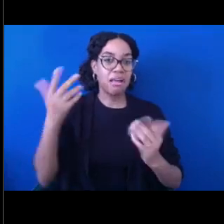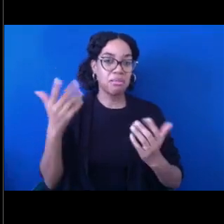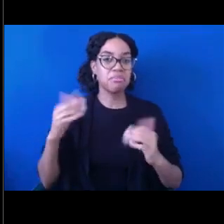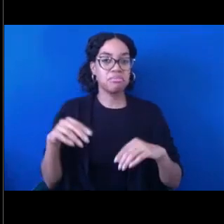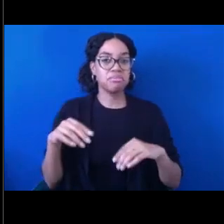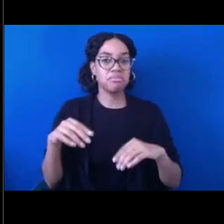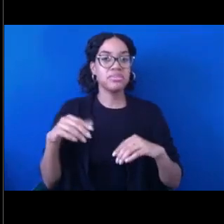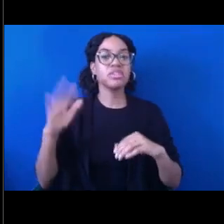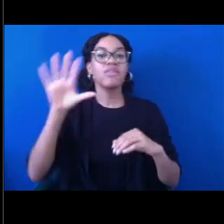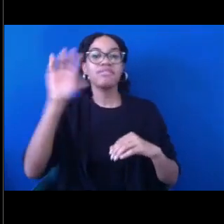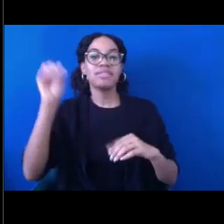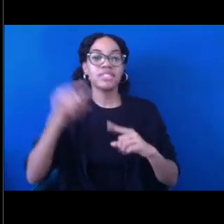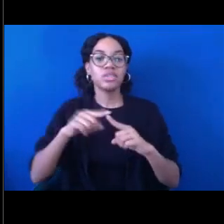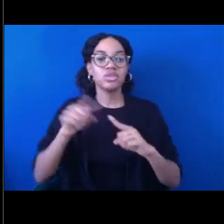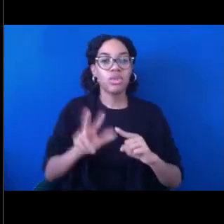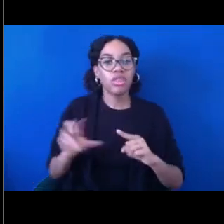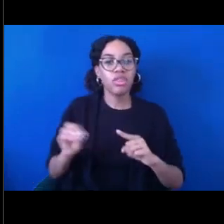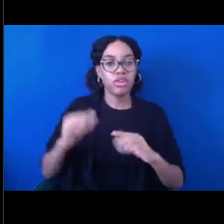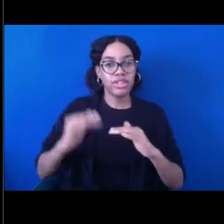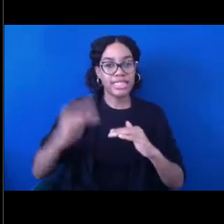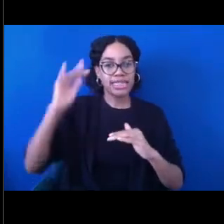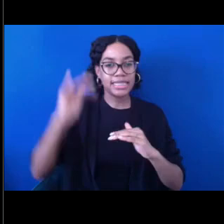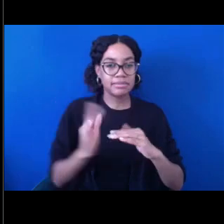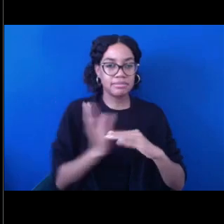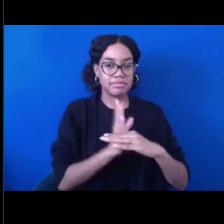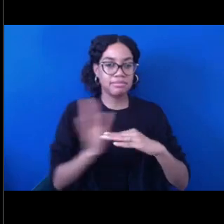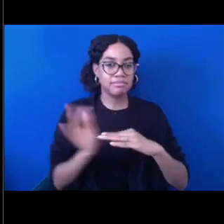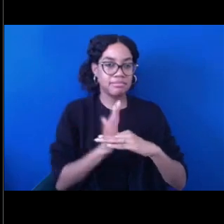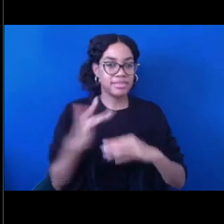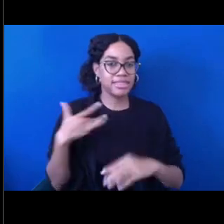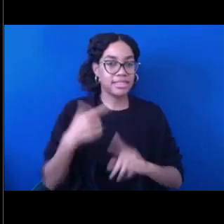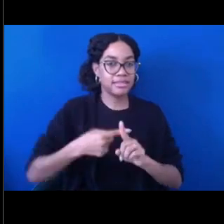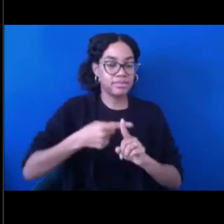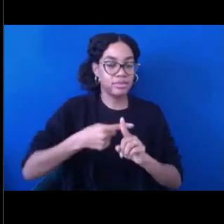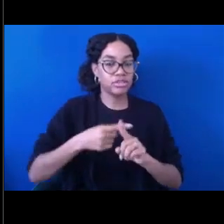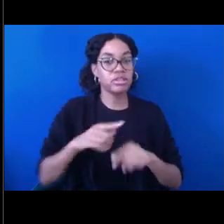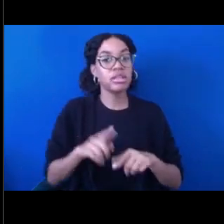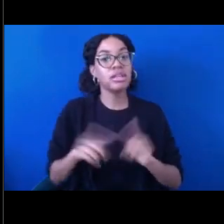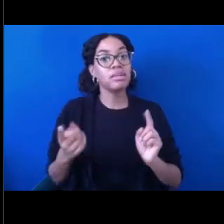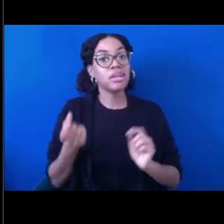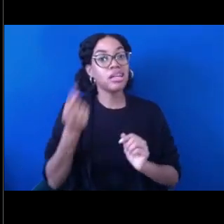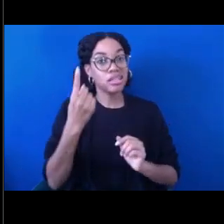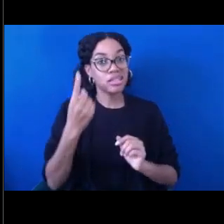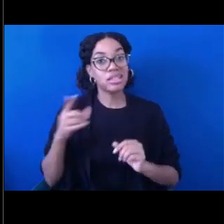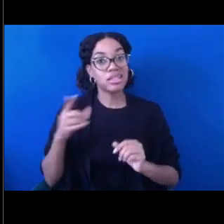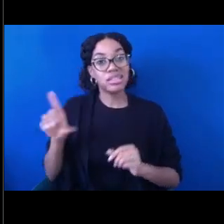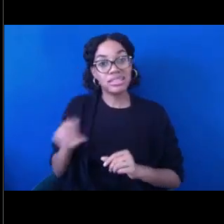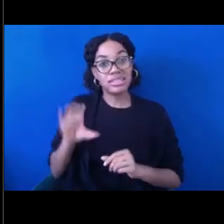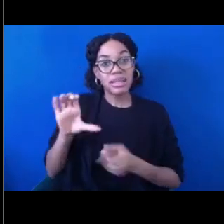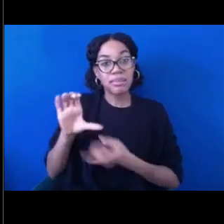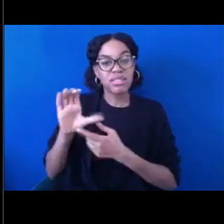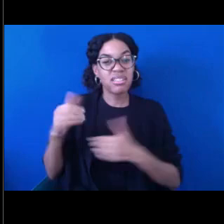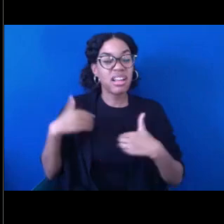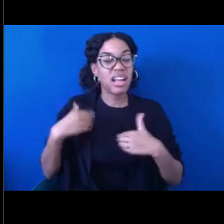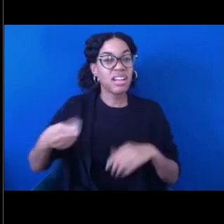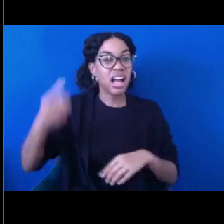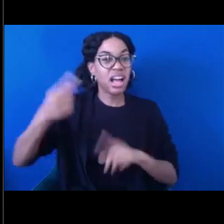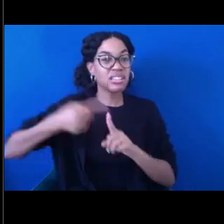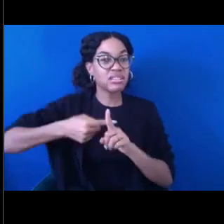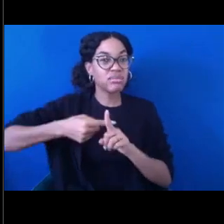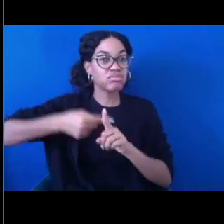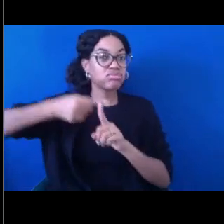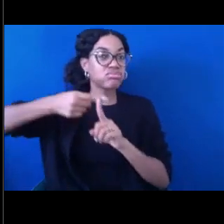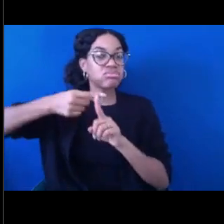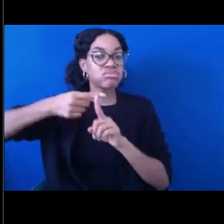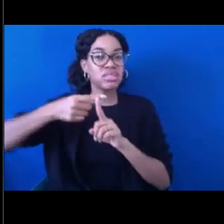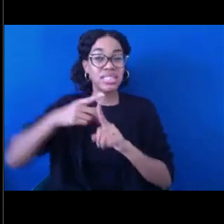have temperatures that look more like that, but obviously in the month of December, we had a lot of high temperatures that were nearing